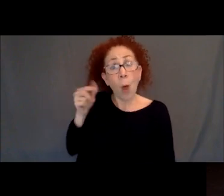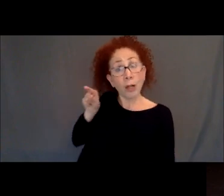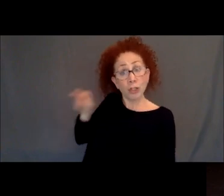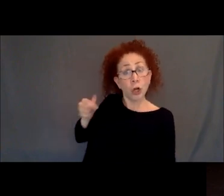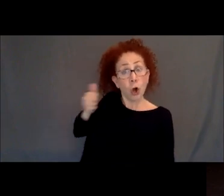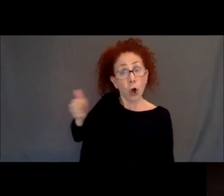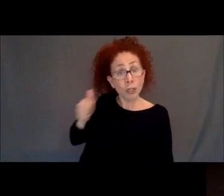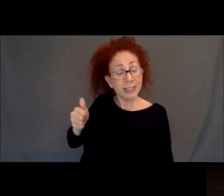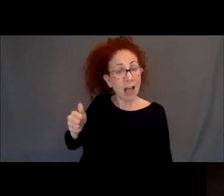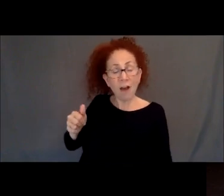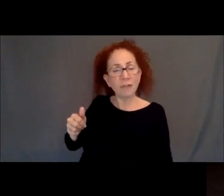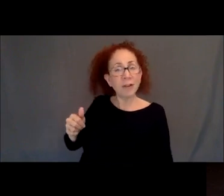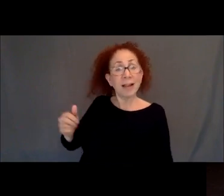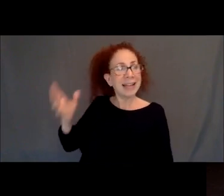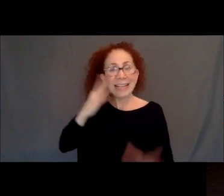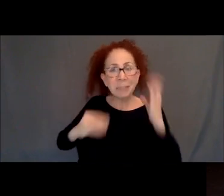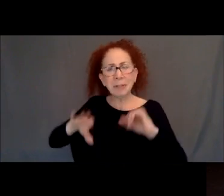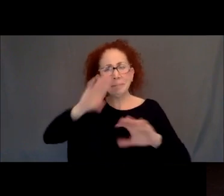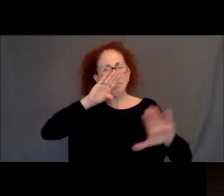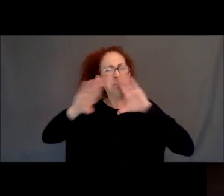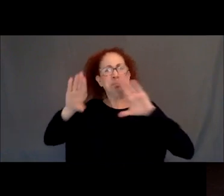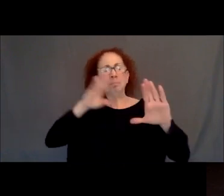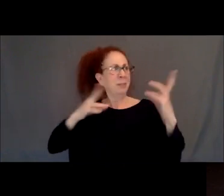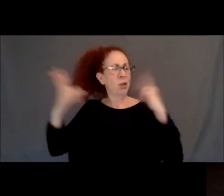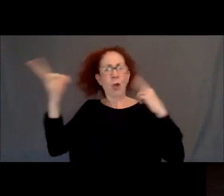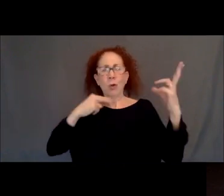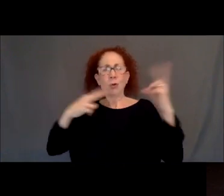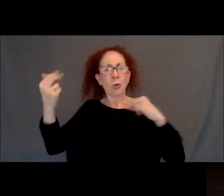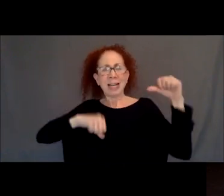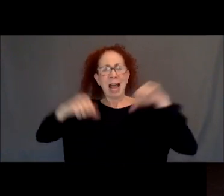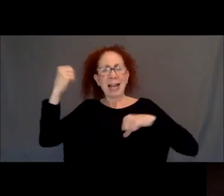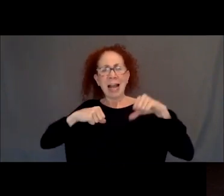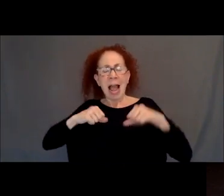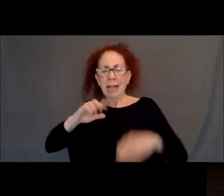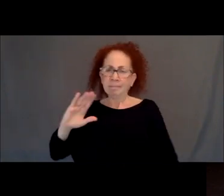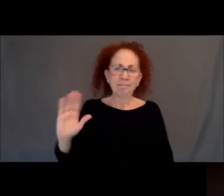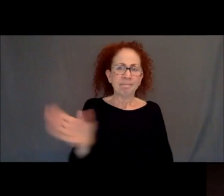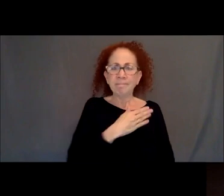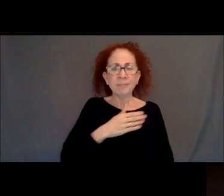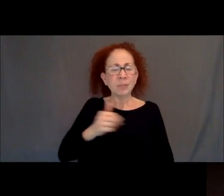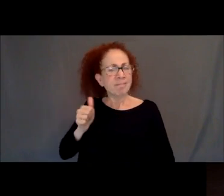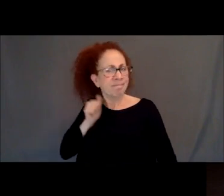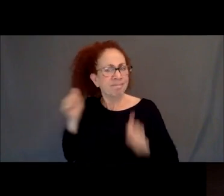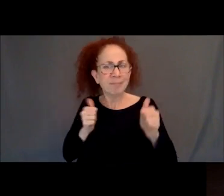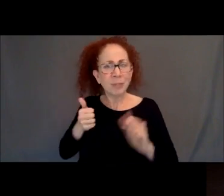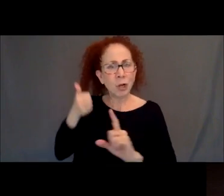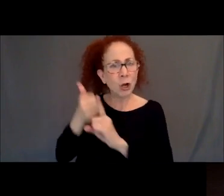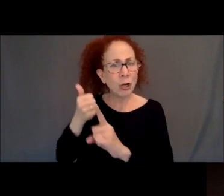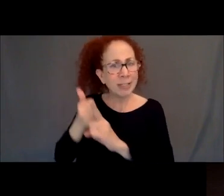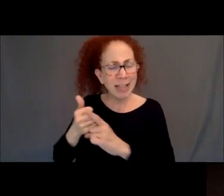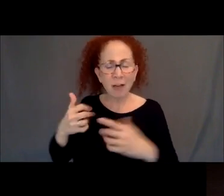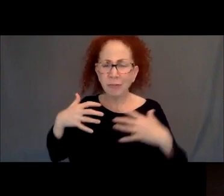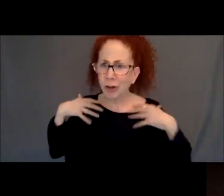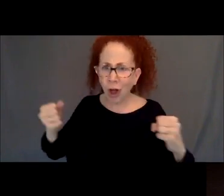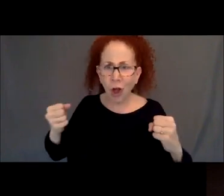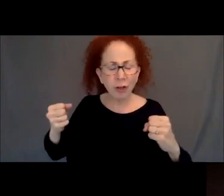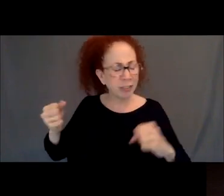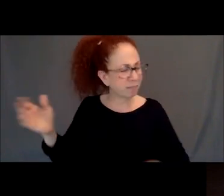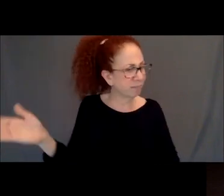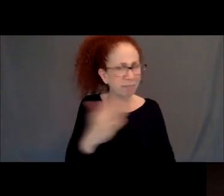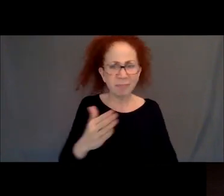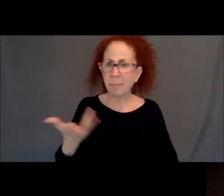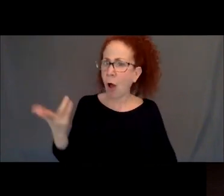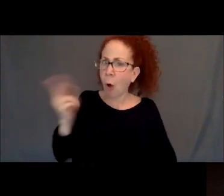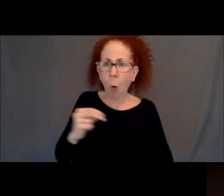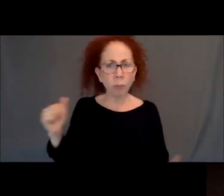many opportunities, you know, having so many doors shut in your face, and just to have the goal and the courage to say, you know what, I'm going to